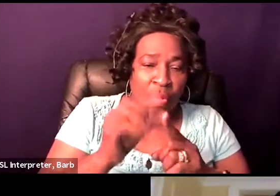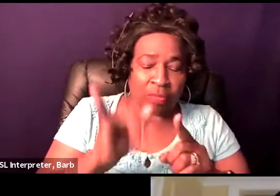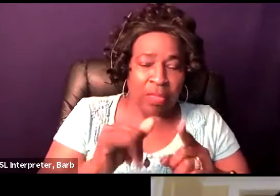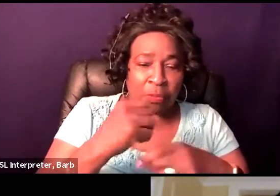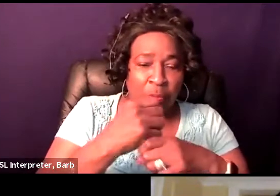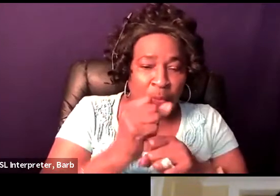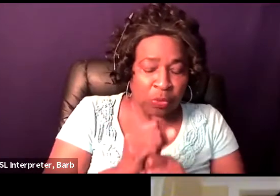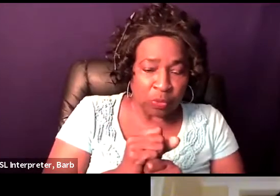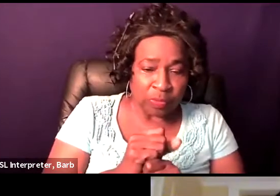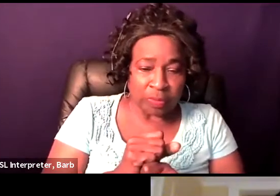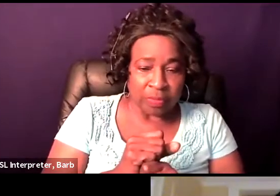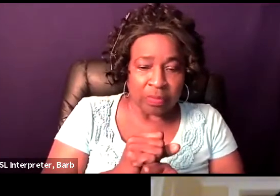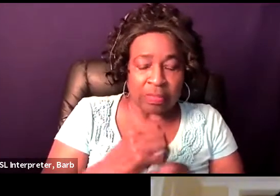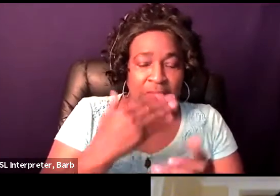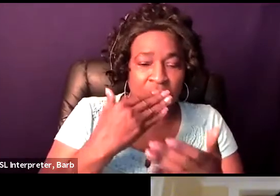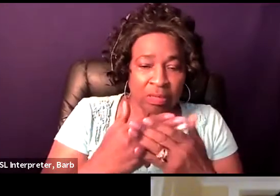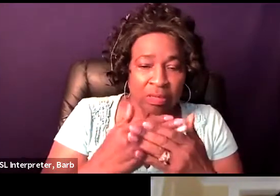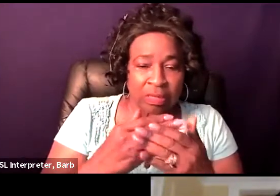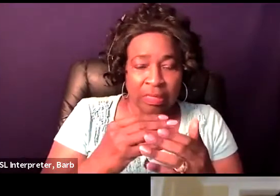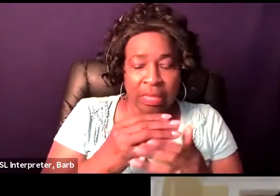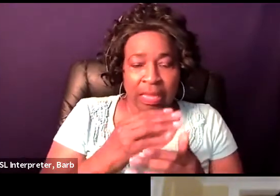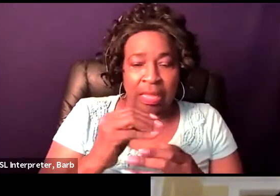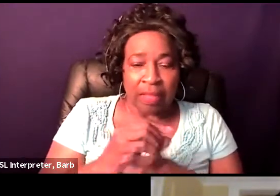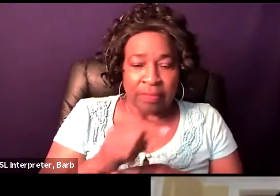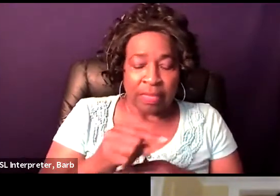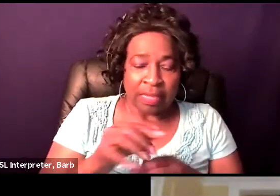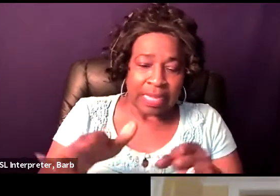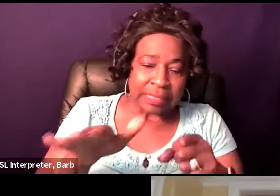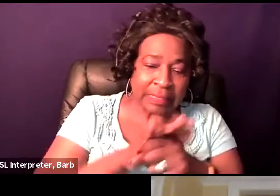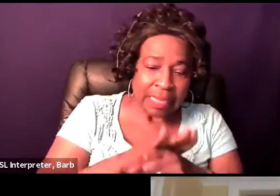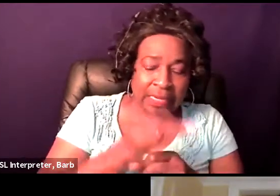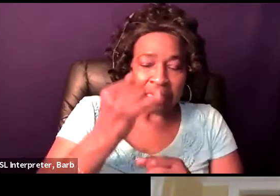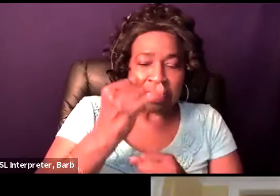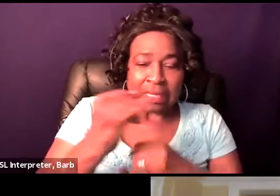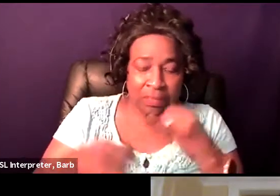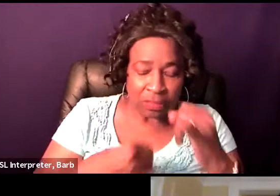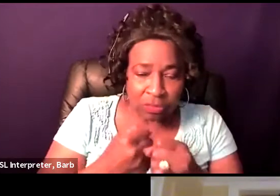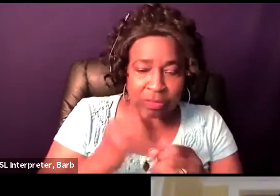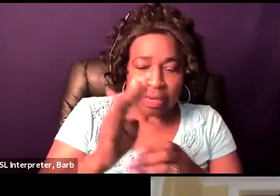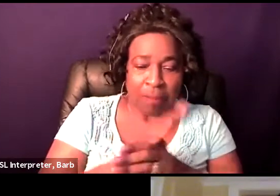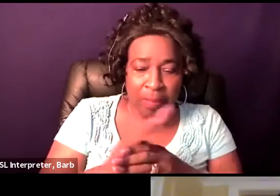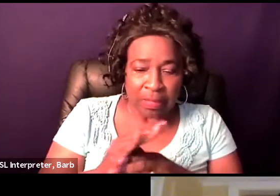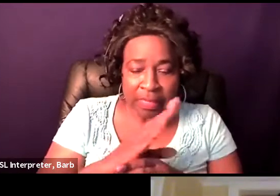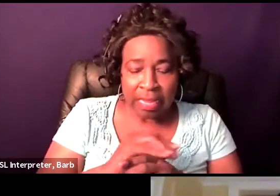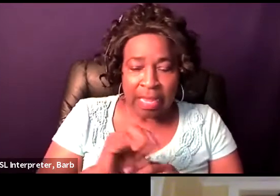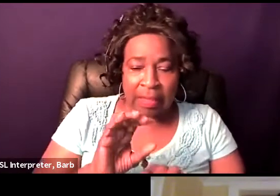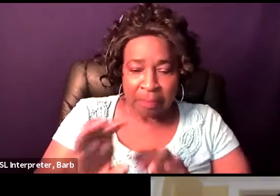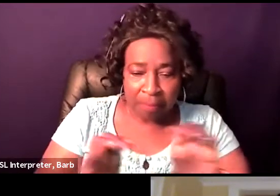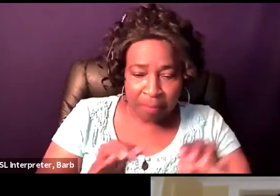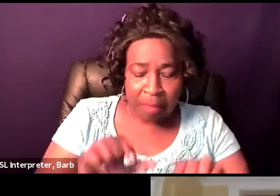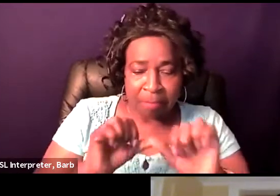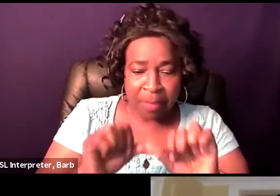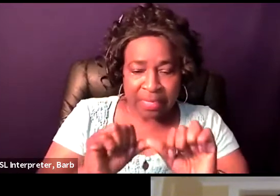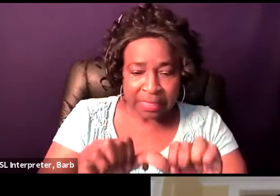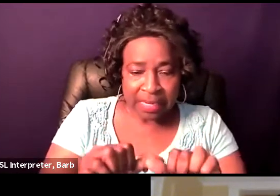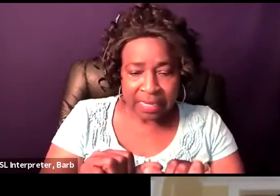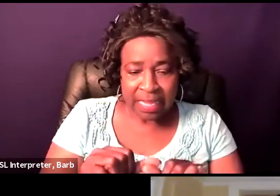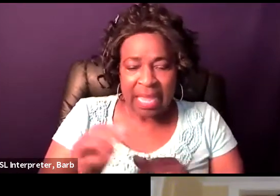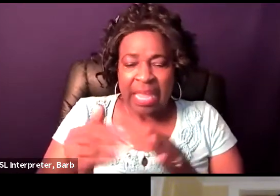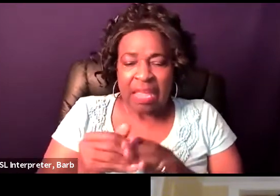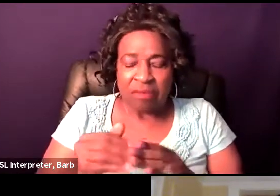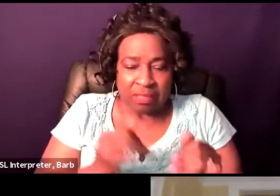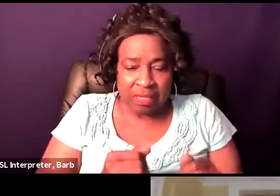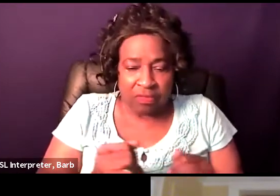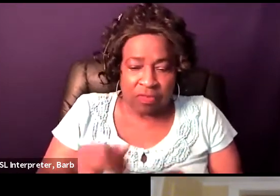productive, and that entire regimes and institutions can be invested in maintaining, even if the individuals in